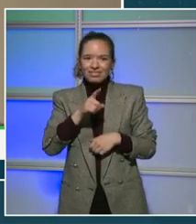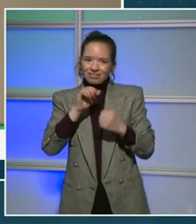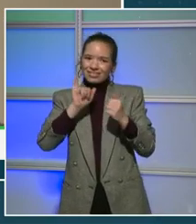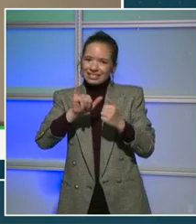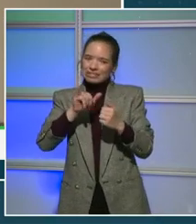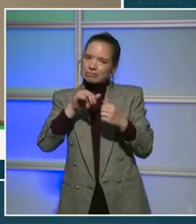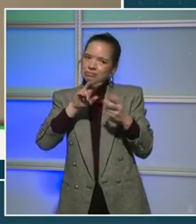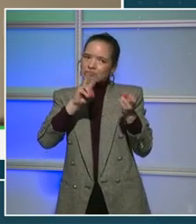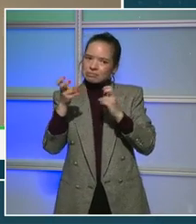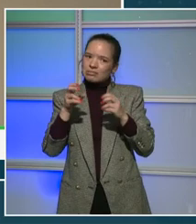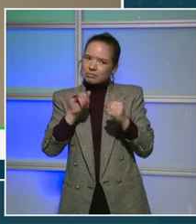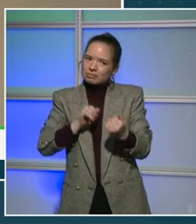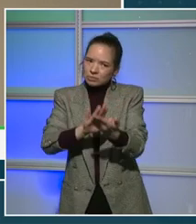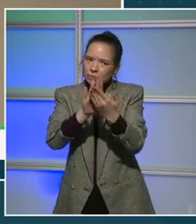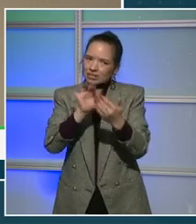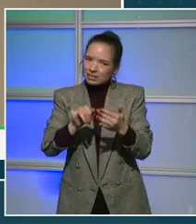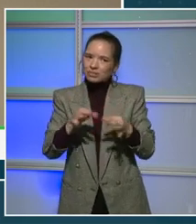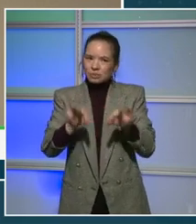get on it, the better it will be.